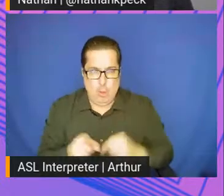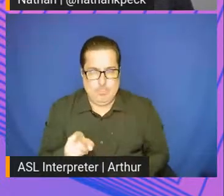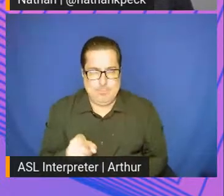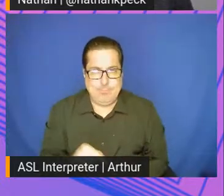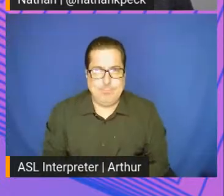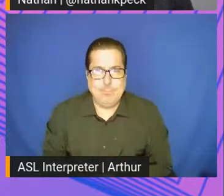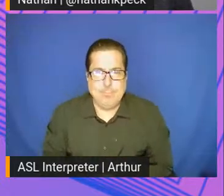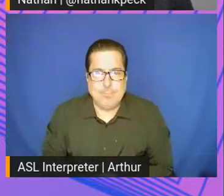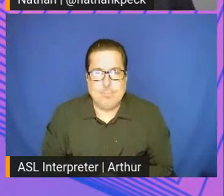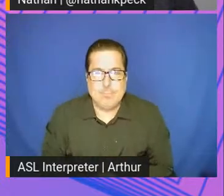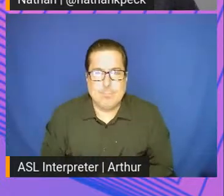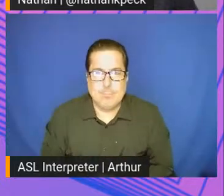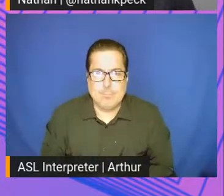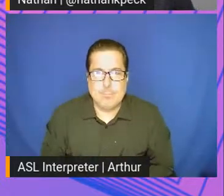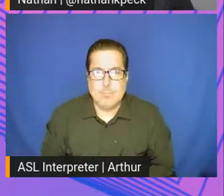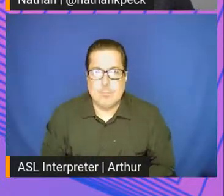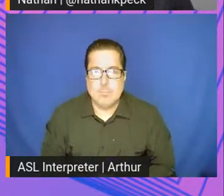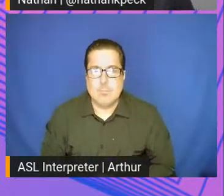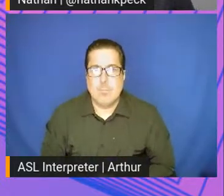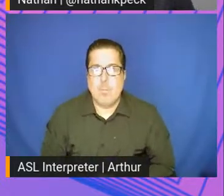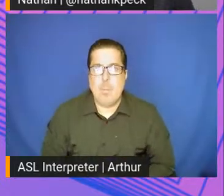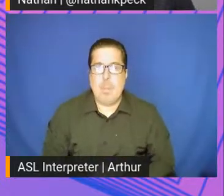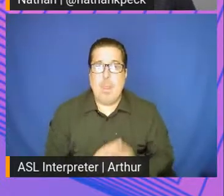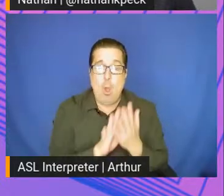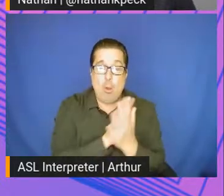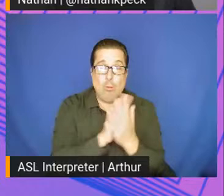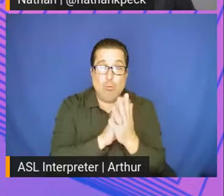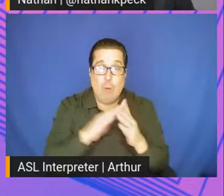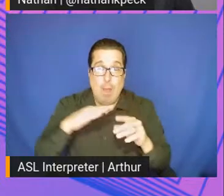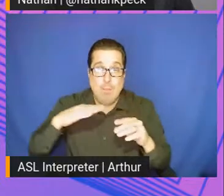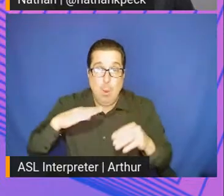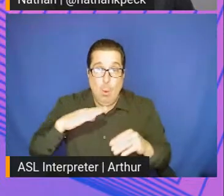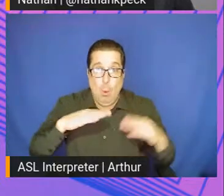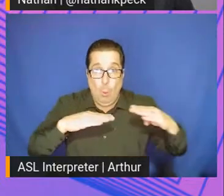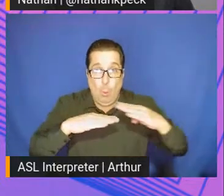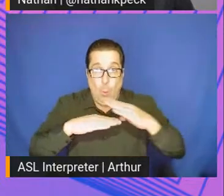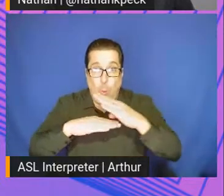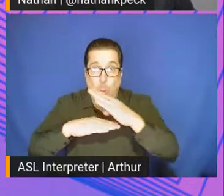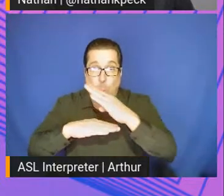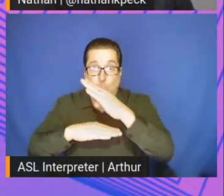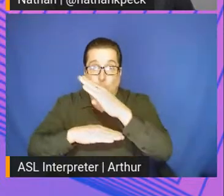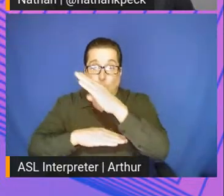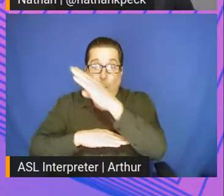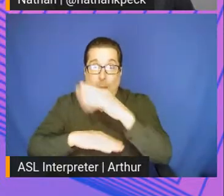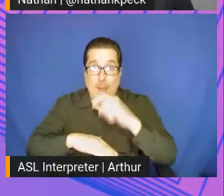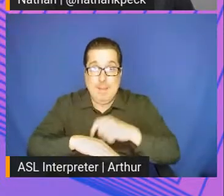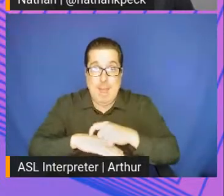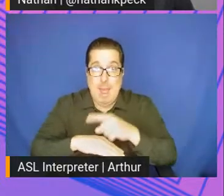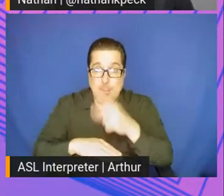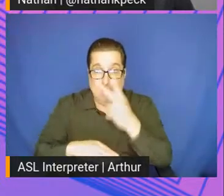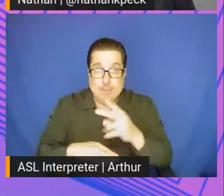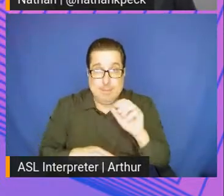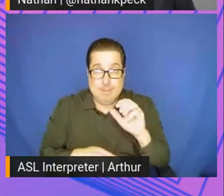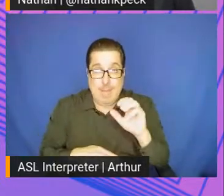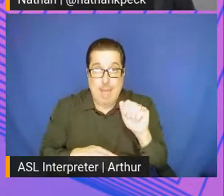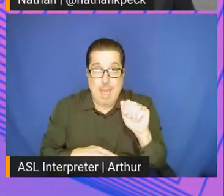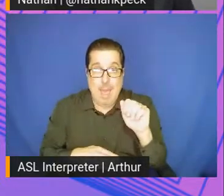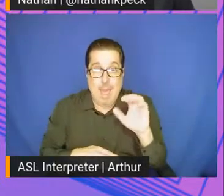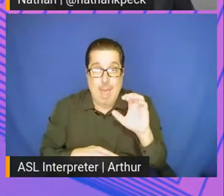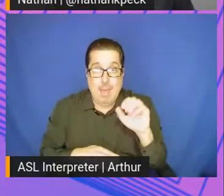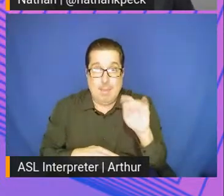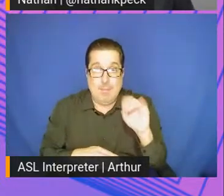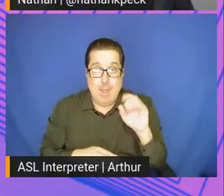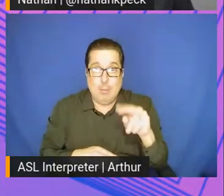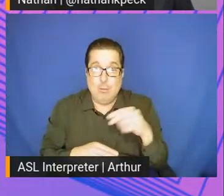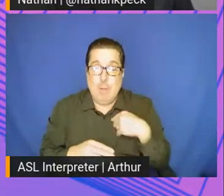going back to that idea of the traffic rising over time, I start out with 1 container, which is activated, and I'm paying for CPU and memory. And then as the